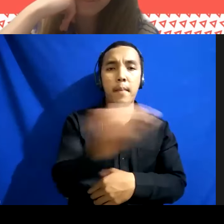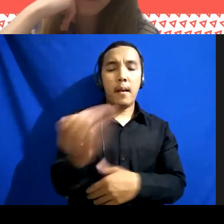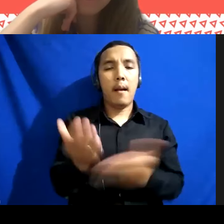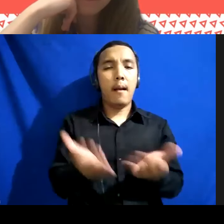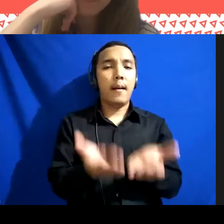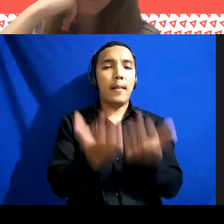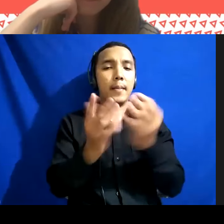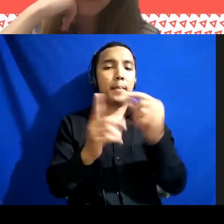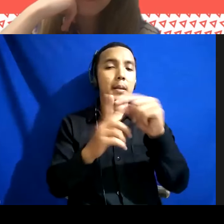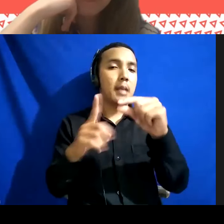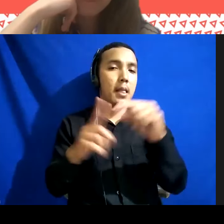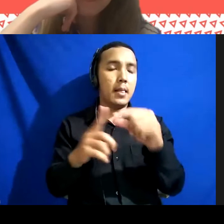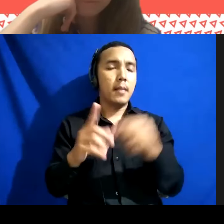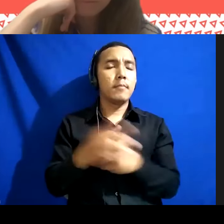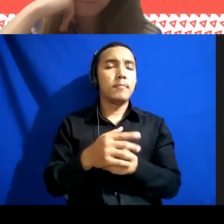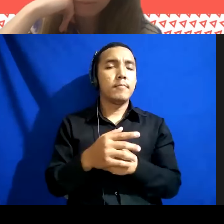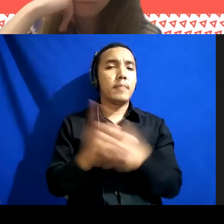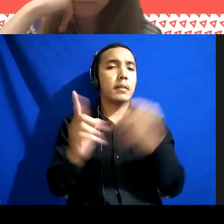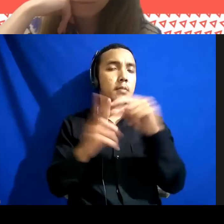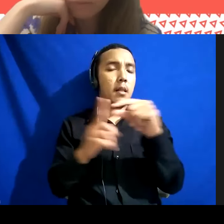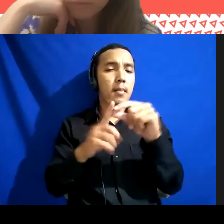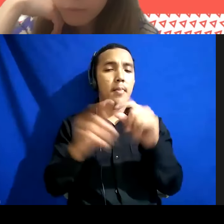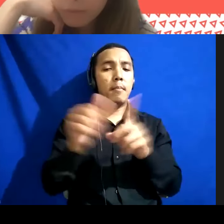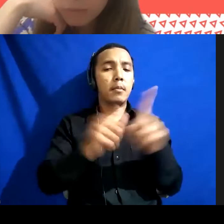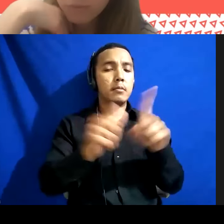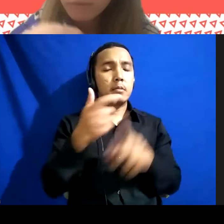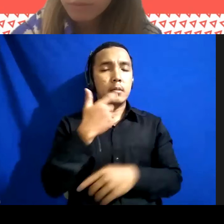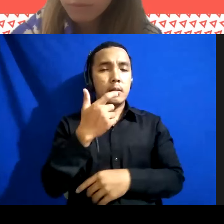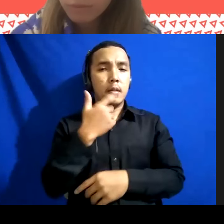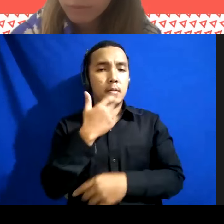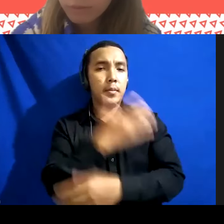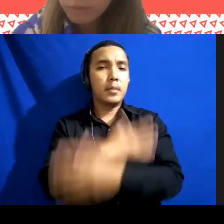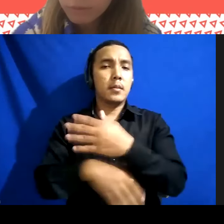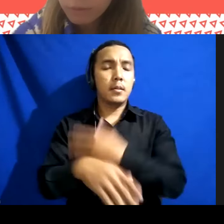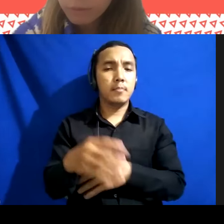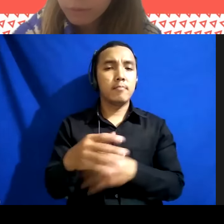accessibility and about public services, and Article 23